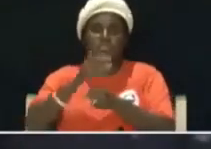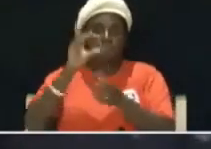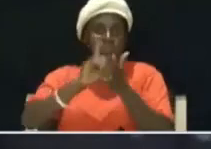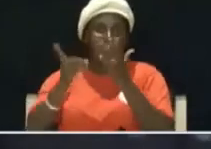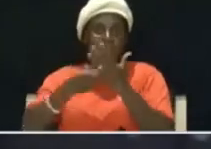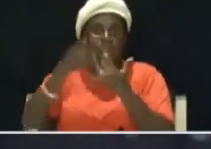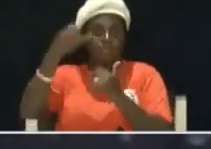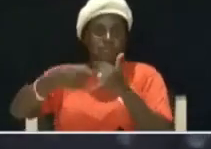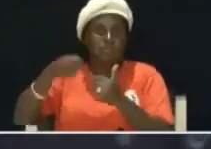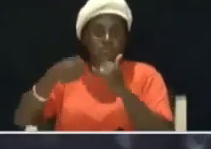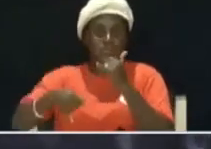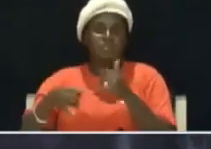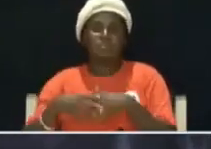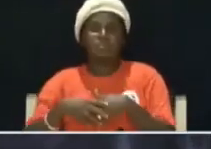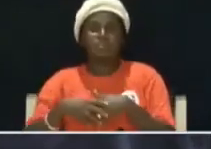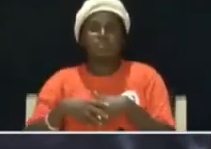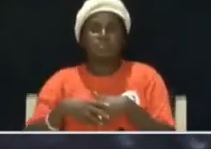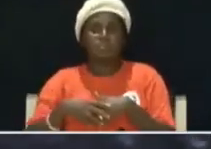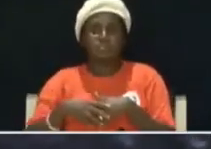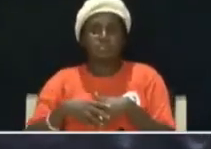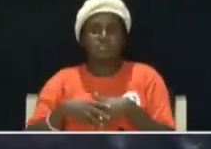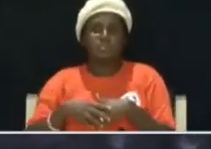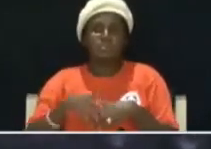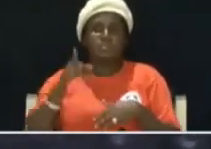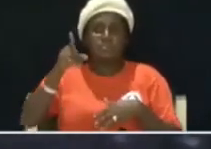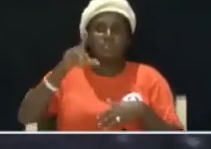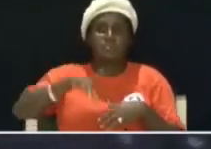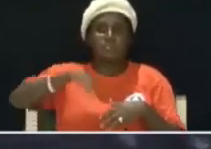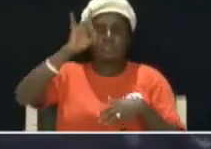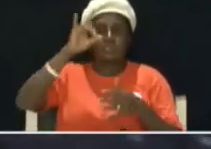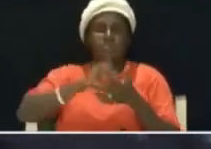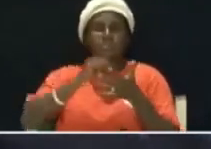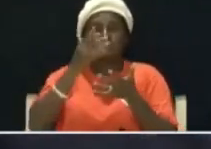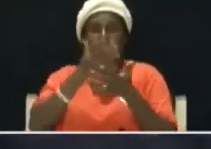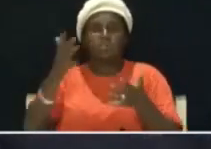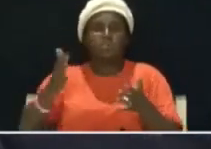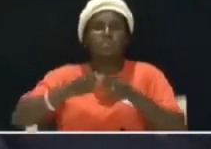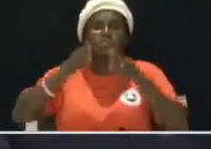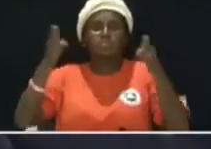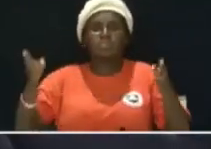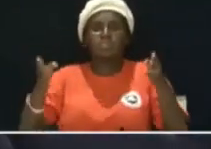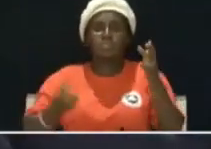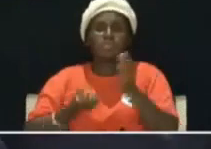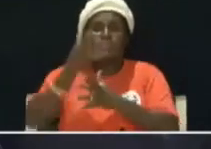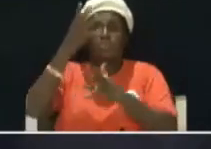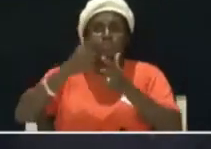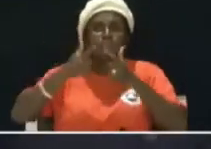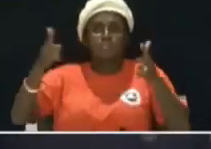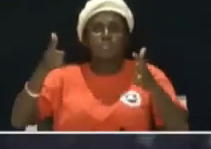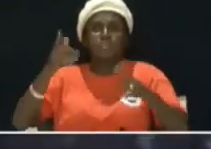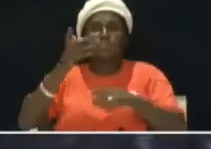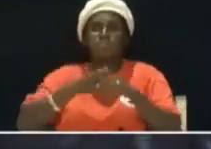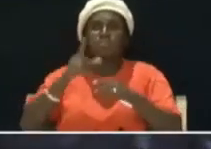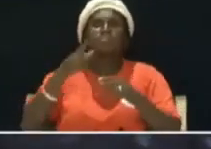After we came Happy New Year, I see something big come for my throat. Big one like this.